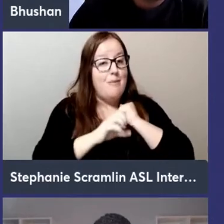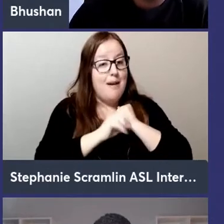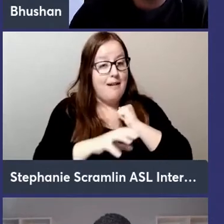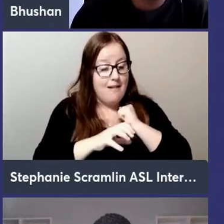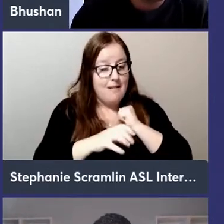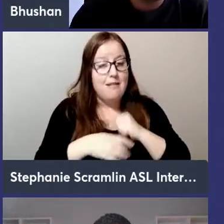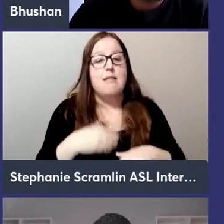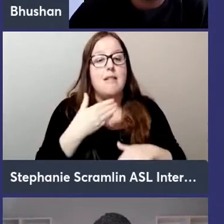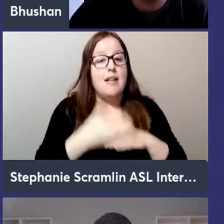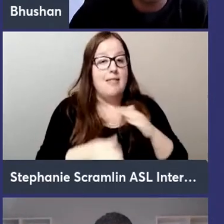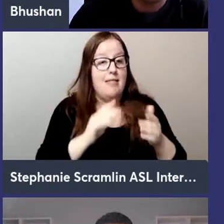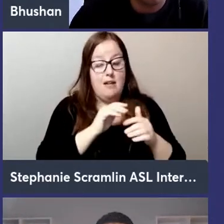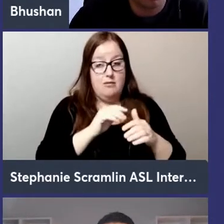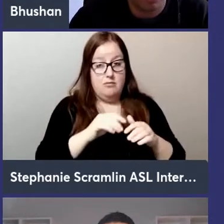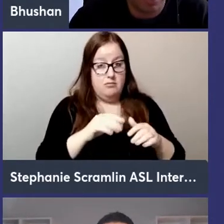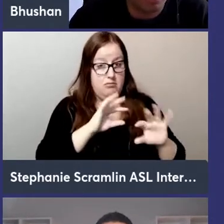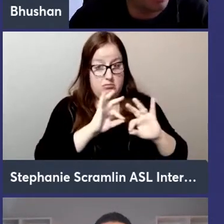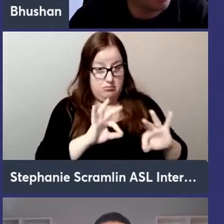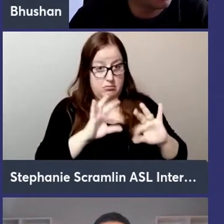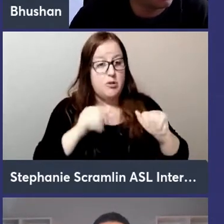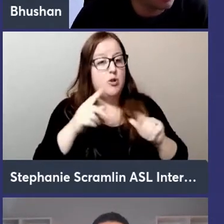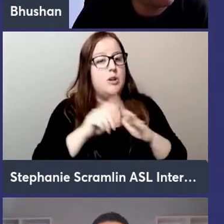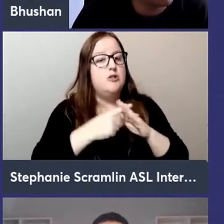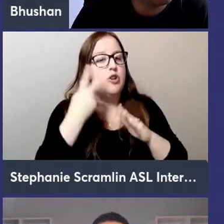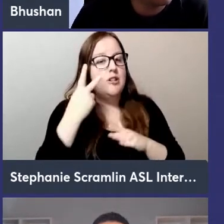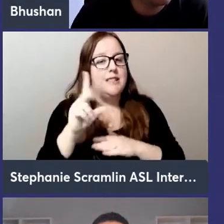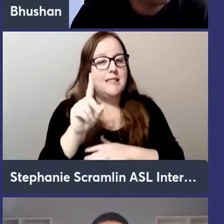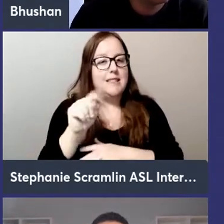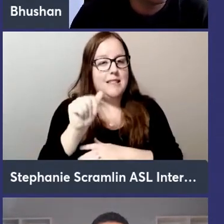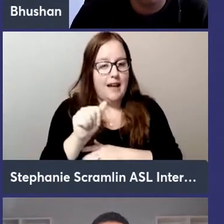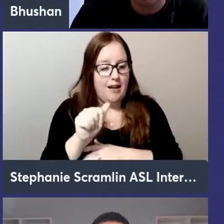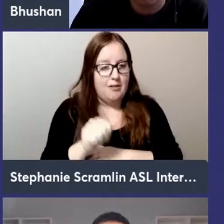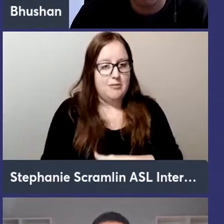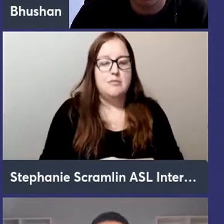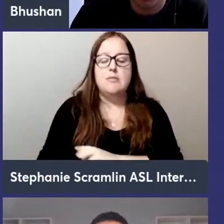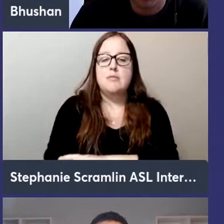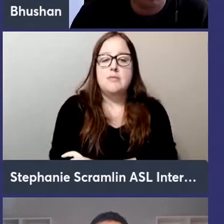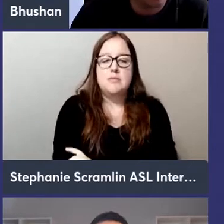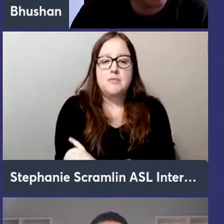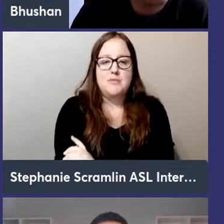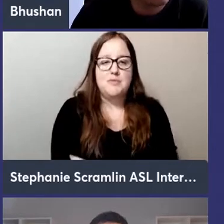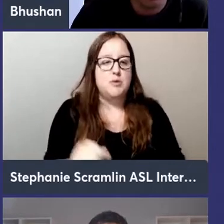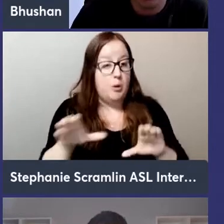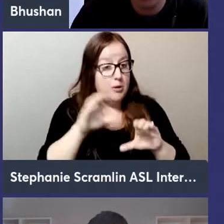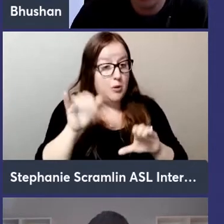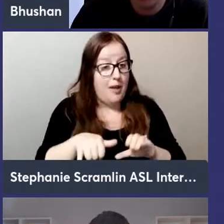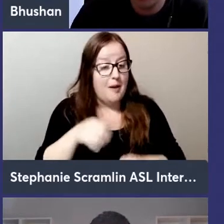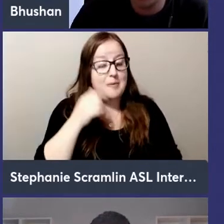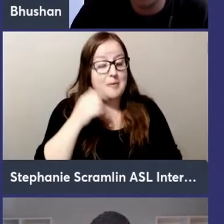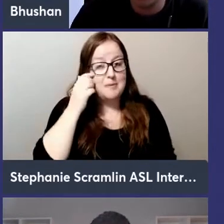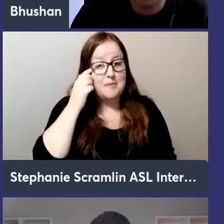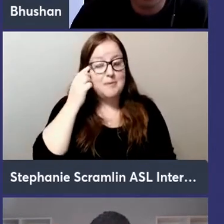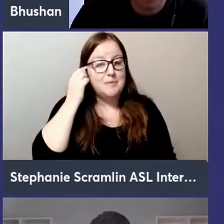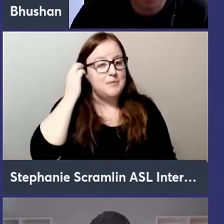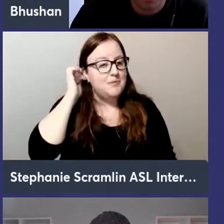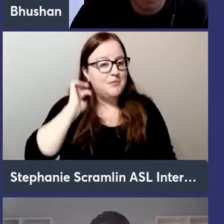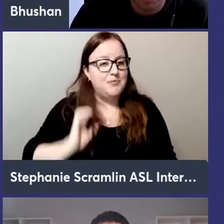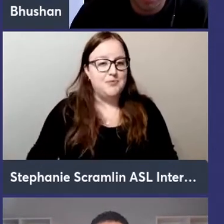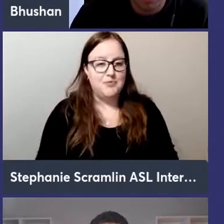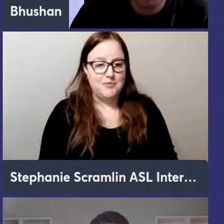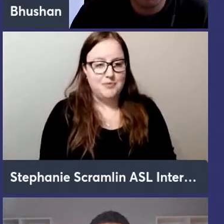I run the campaign, you can start seeing the data in time stream. Cool. So I'll just do that. Yeah. Awesome.